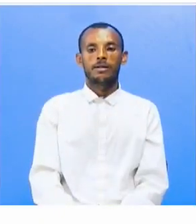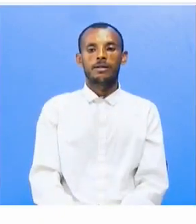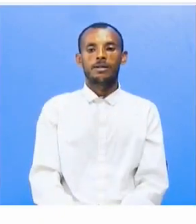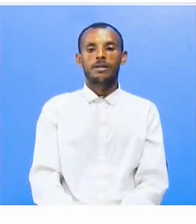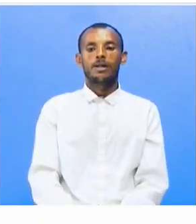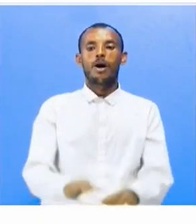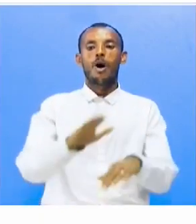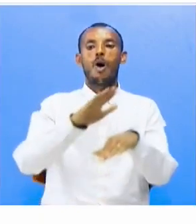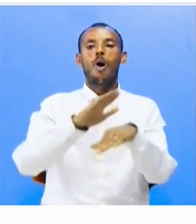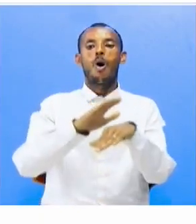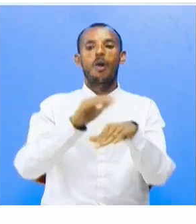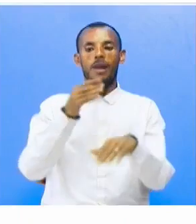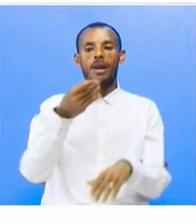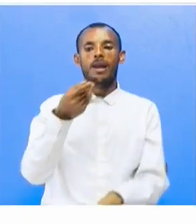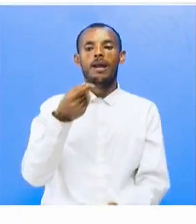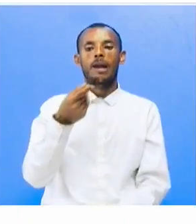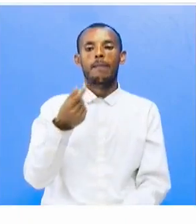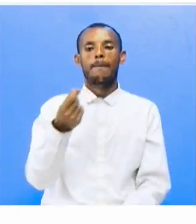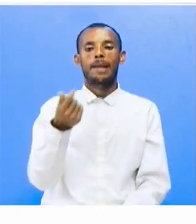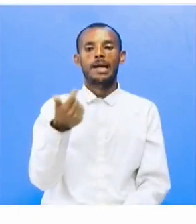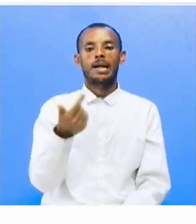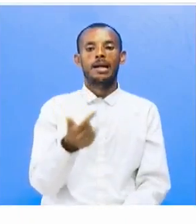on birr